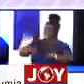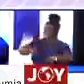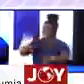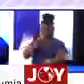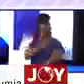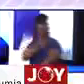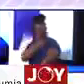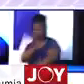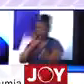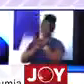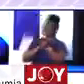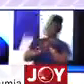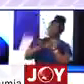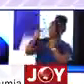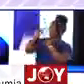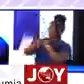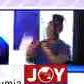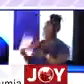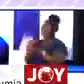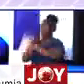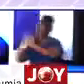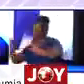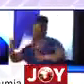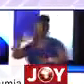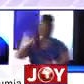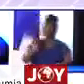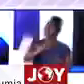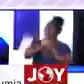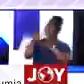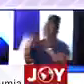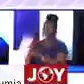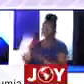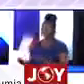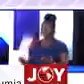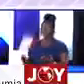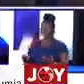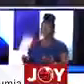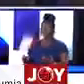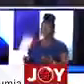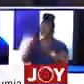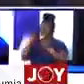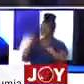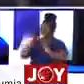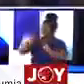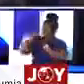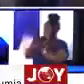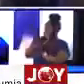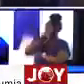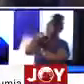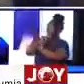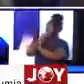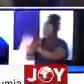schools, everything. Free SHS, all of that. If this is the mismanaged economy that